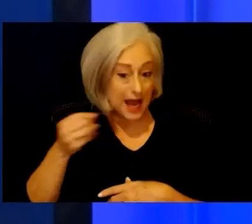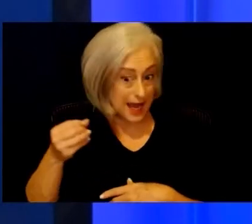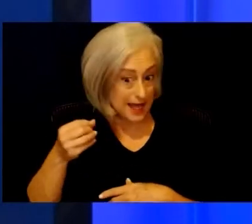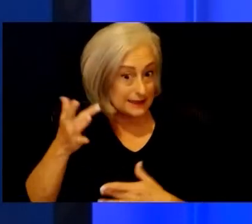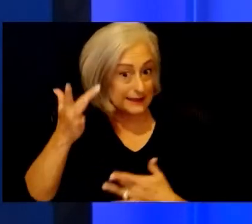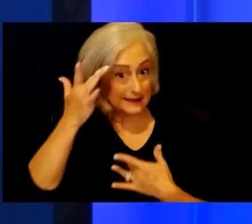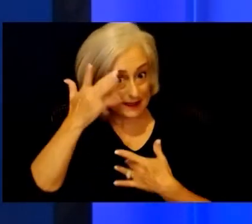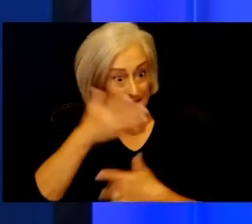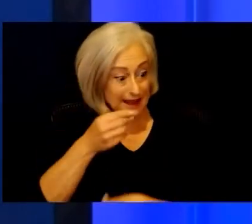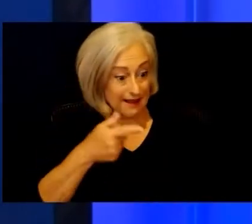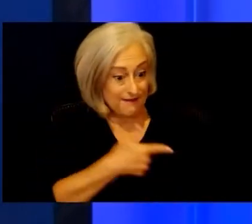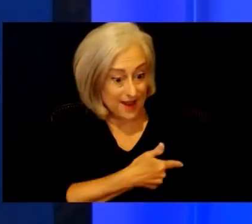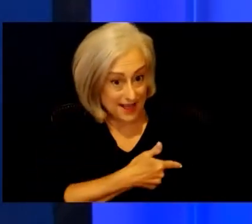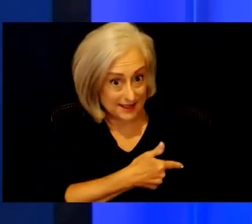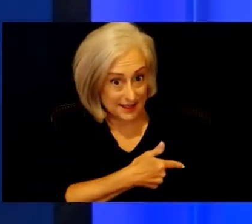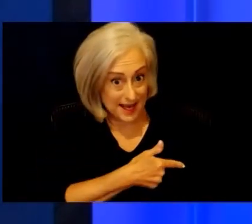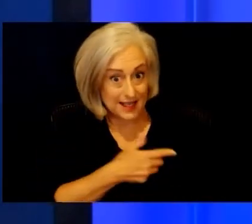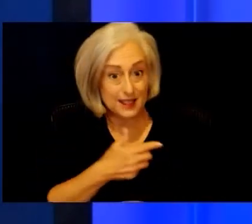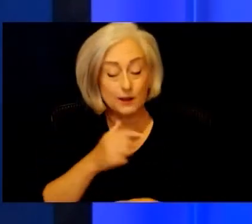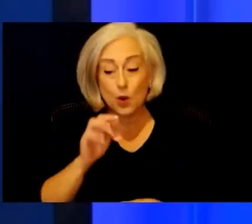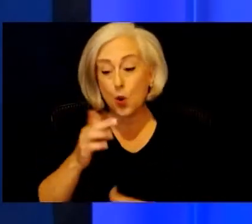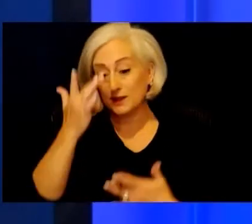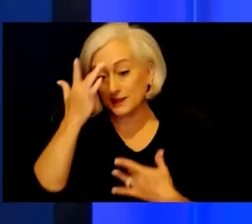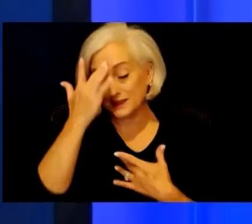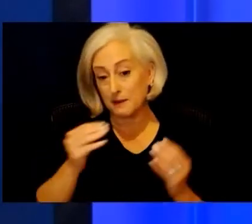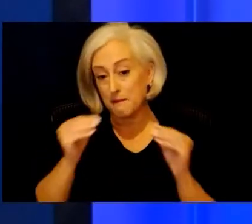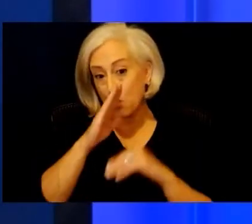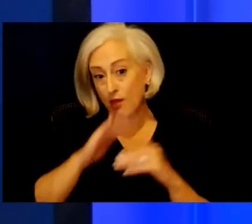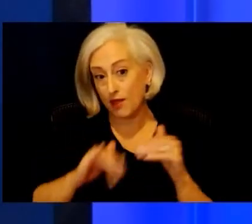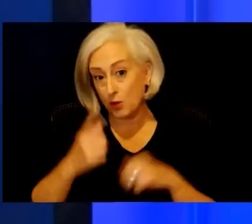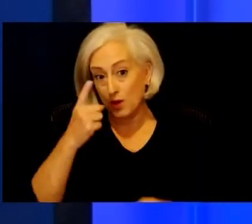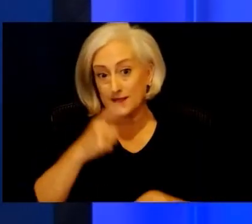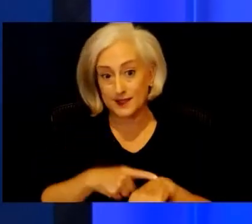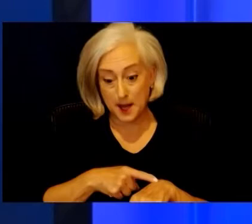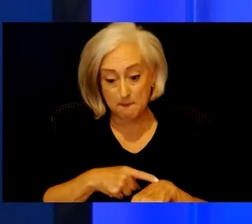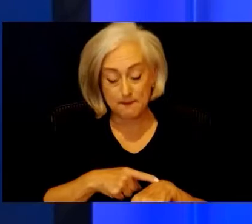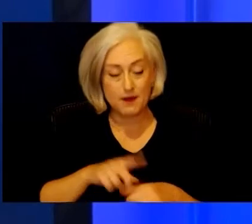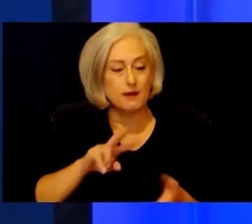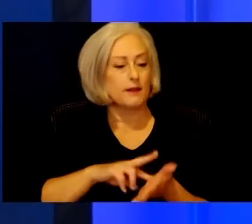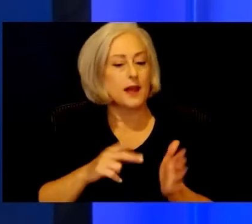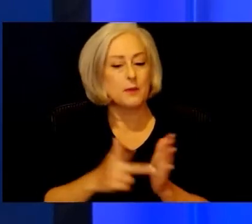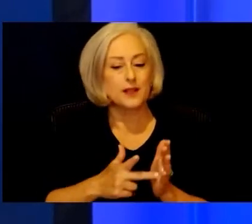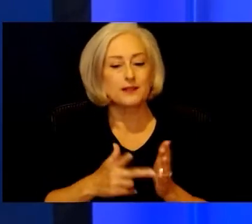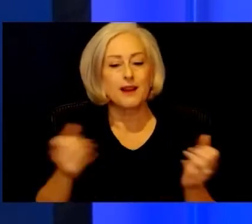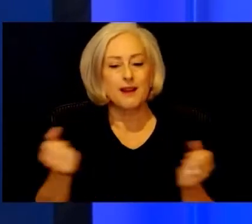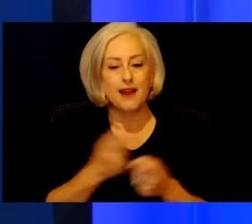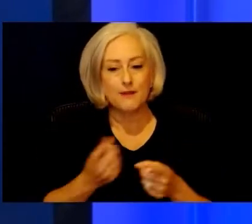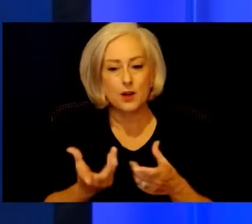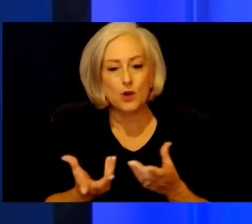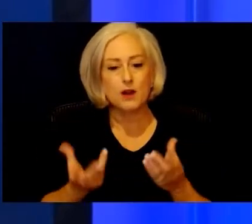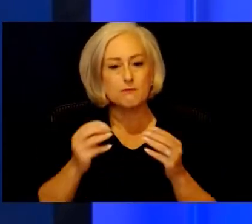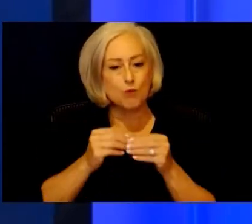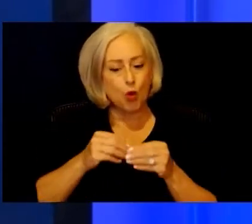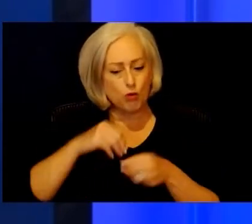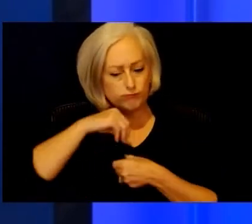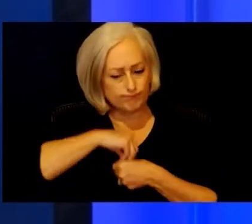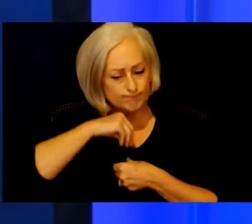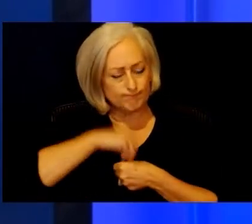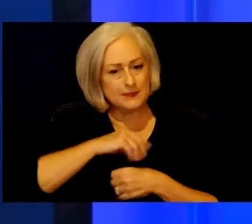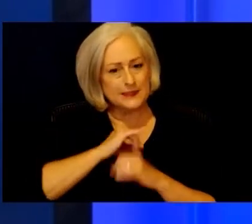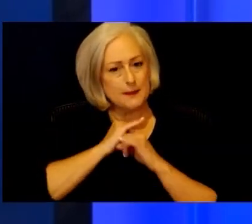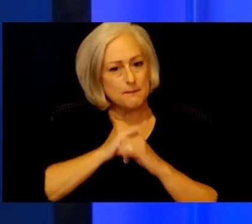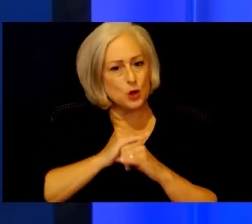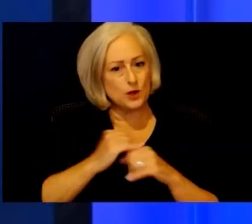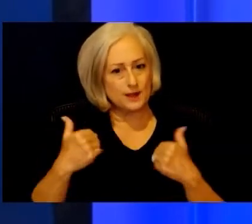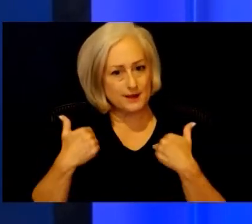who have been infected more than once. So with that, we know that we are gaining immunity. Why is that important? To help reduce your chance of going